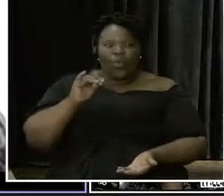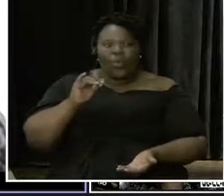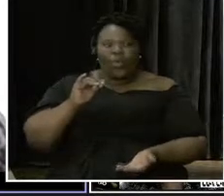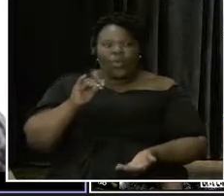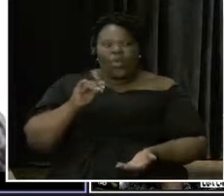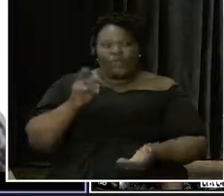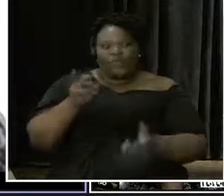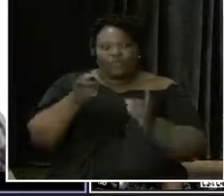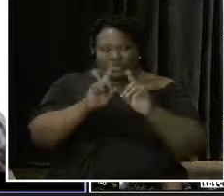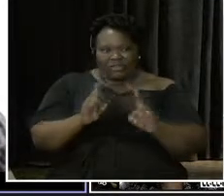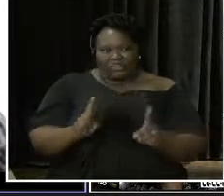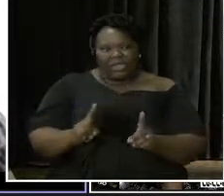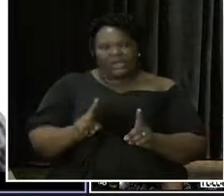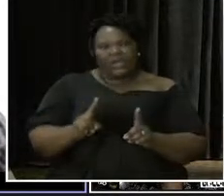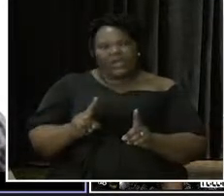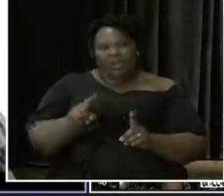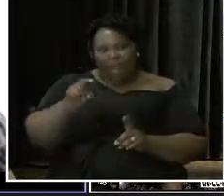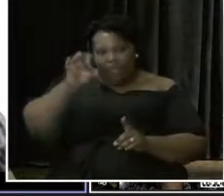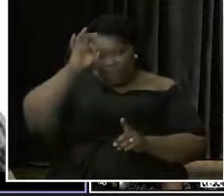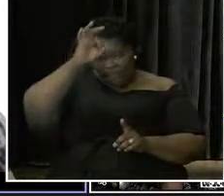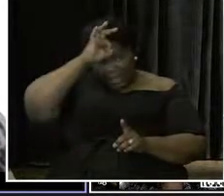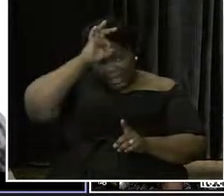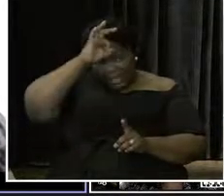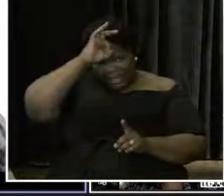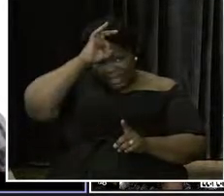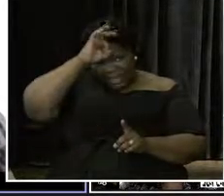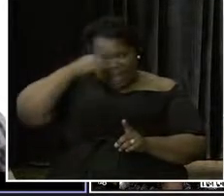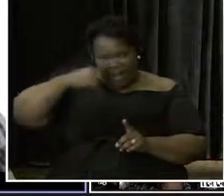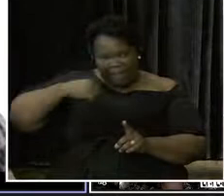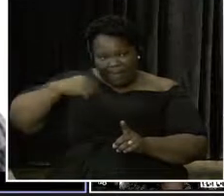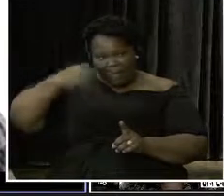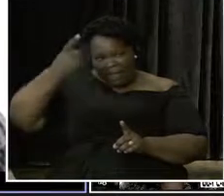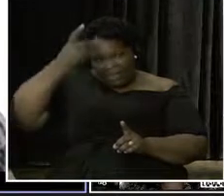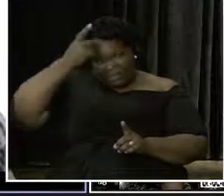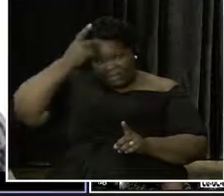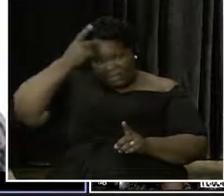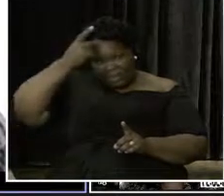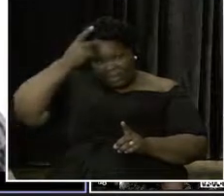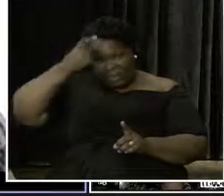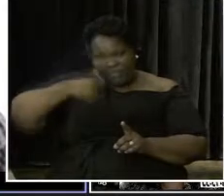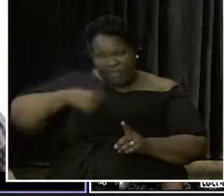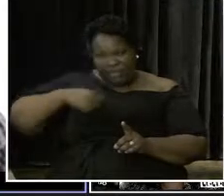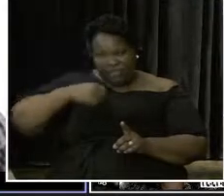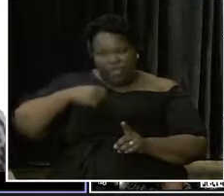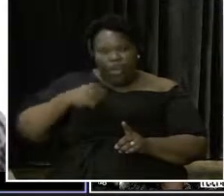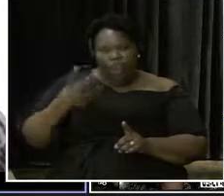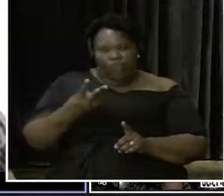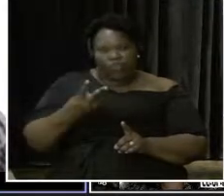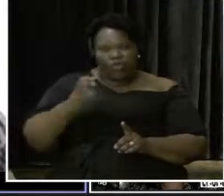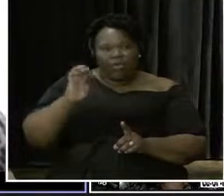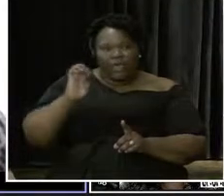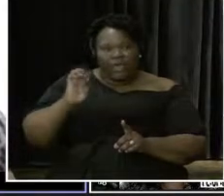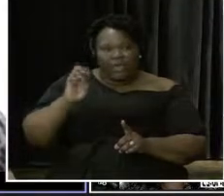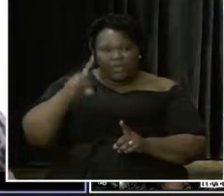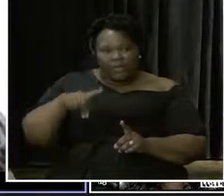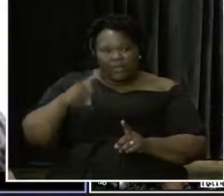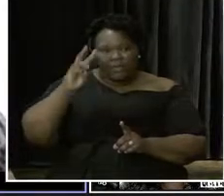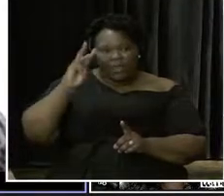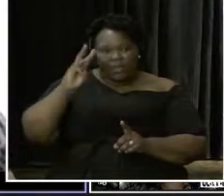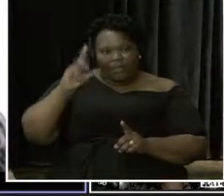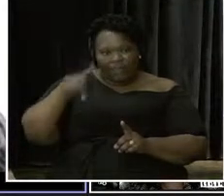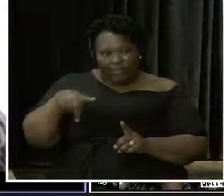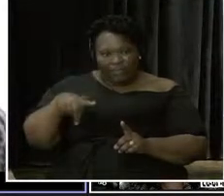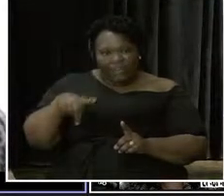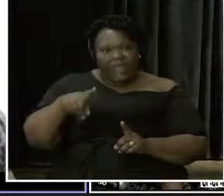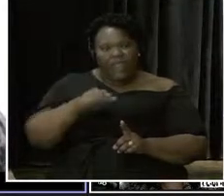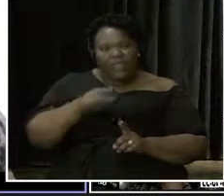Metro Police and the Security Management Cluster, as well as EPWP, all of which are riddled with